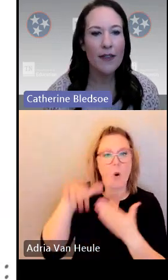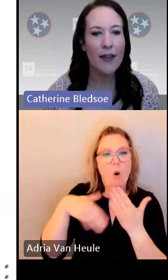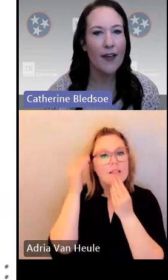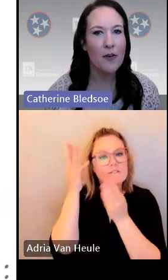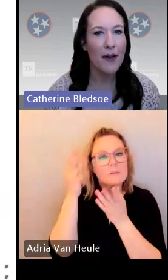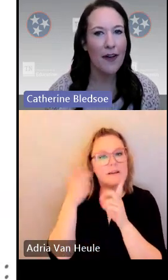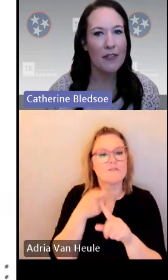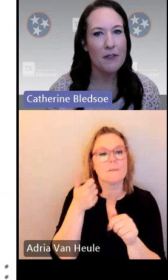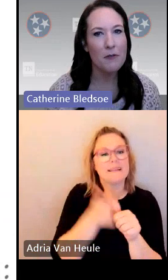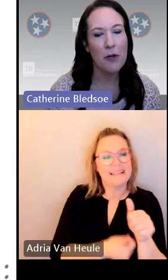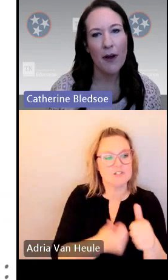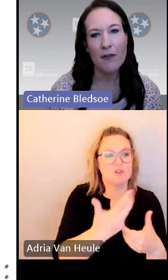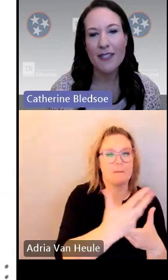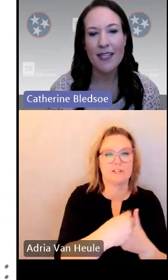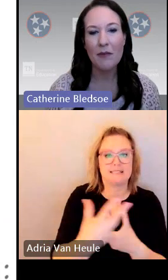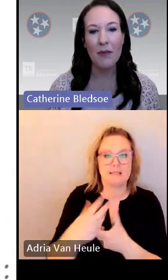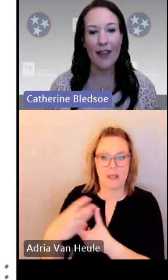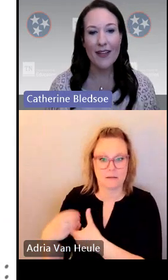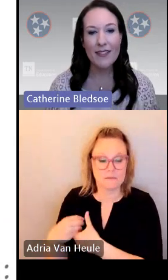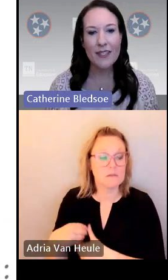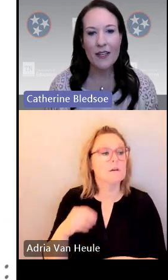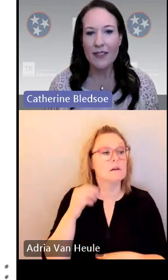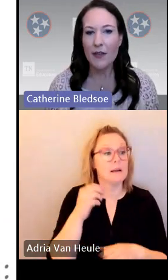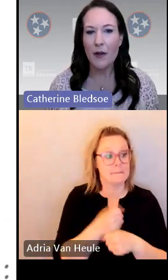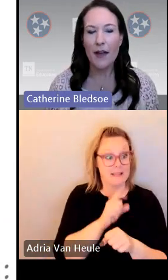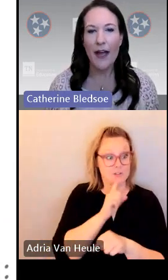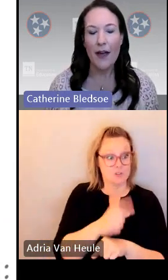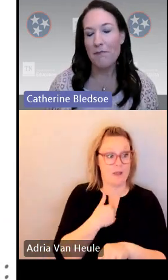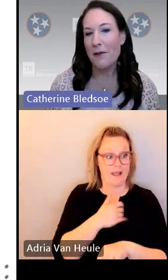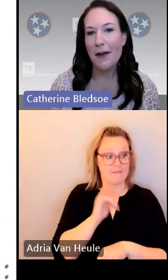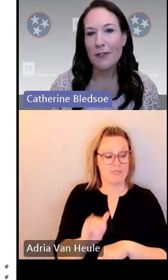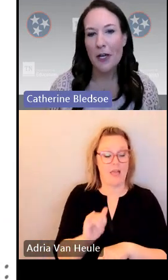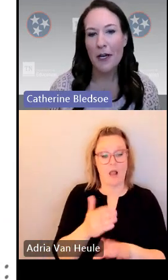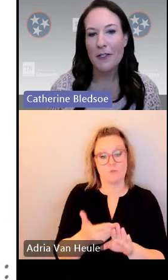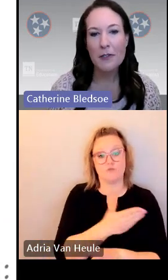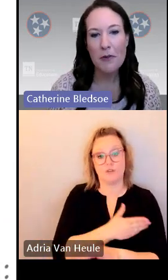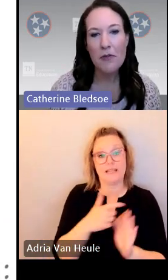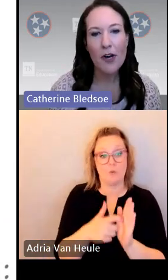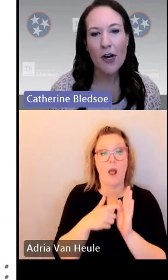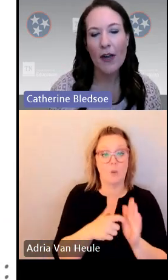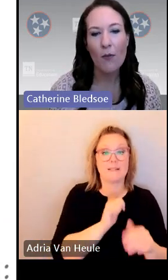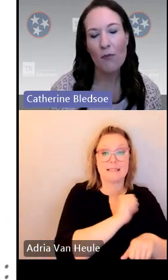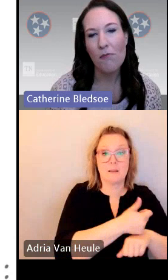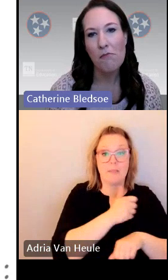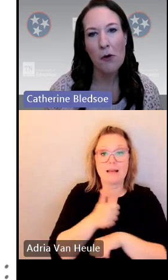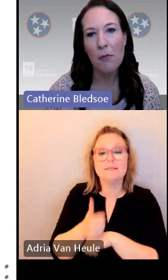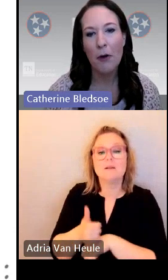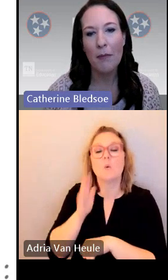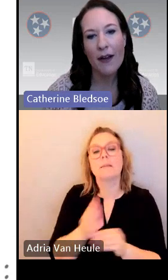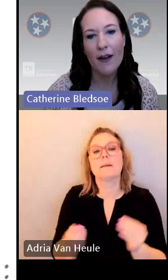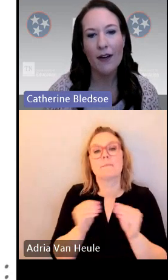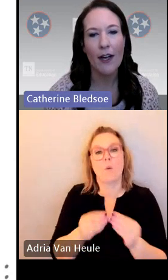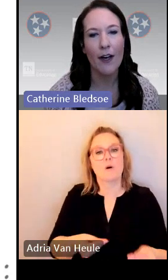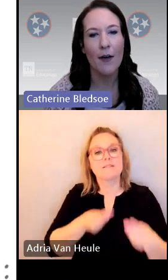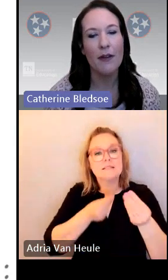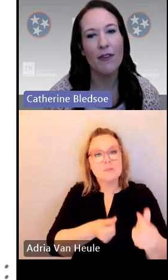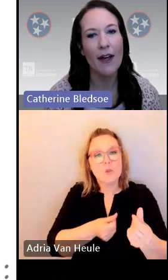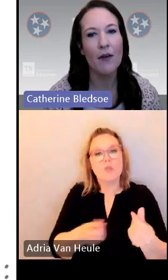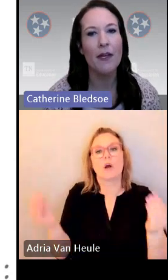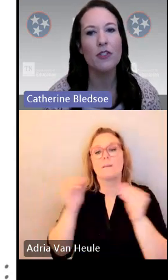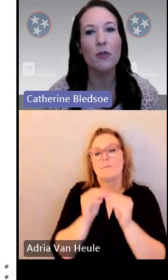by ensuring that you have these prerequisites in place, it's going to be a much smoother and more